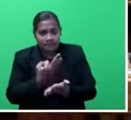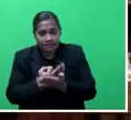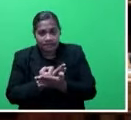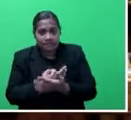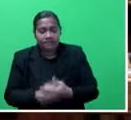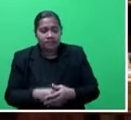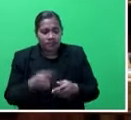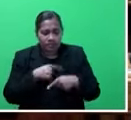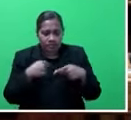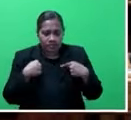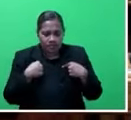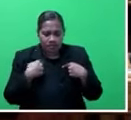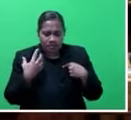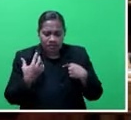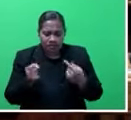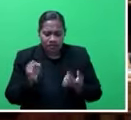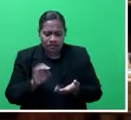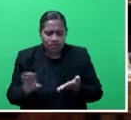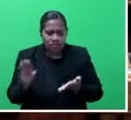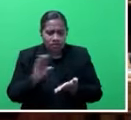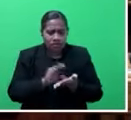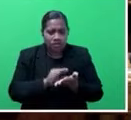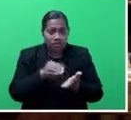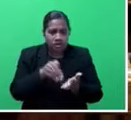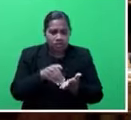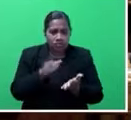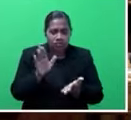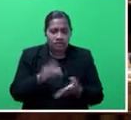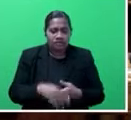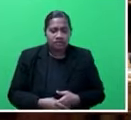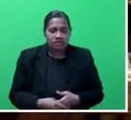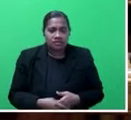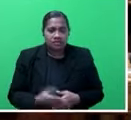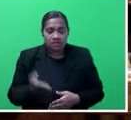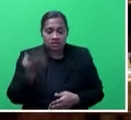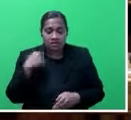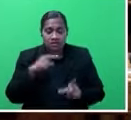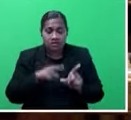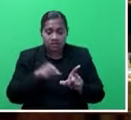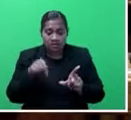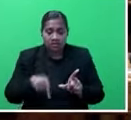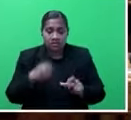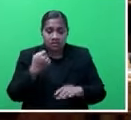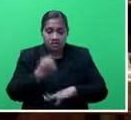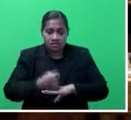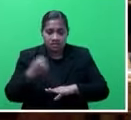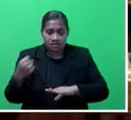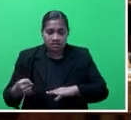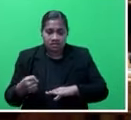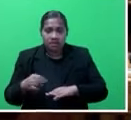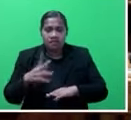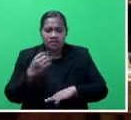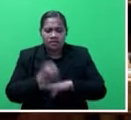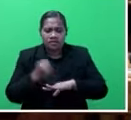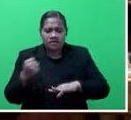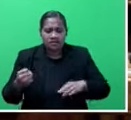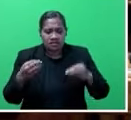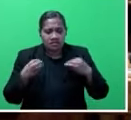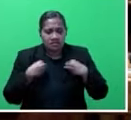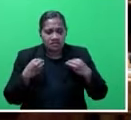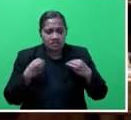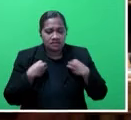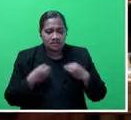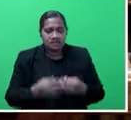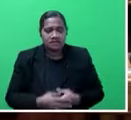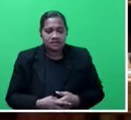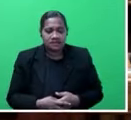that we have allocated or we have approved last year to this government to run its government business. In grants